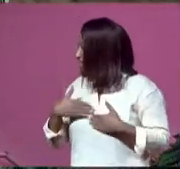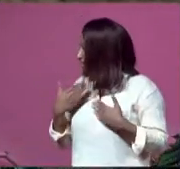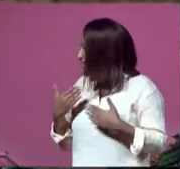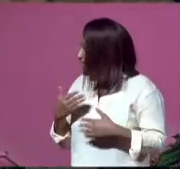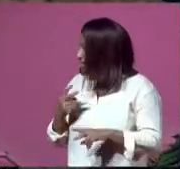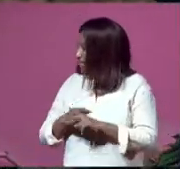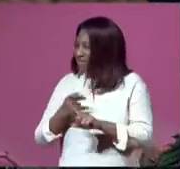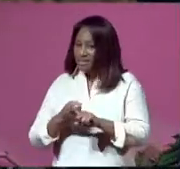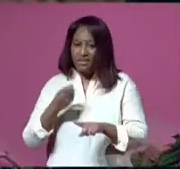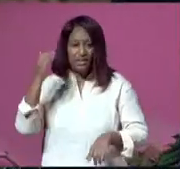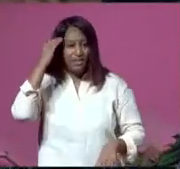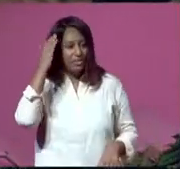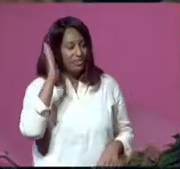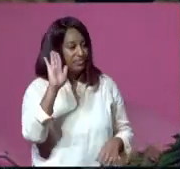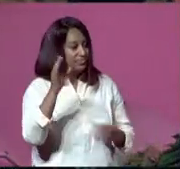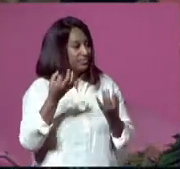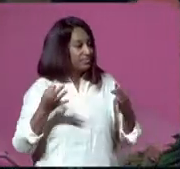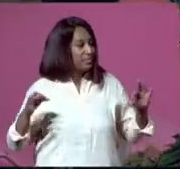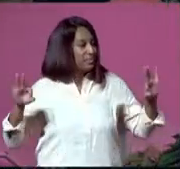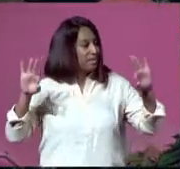keeping you from knowing your value.